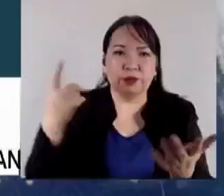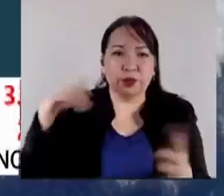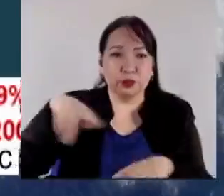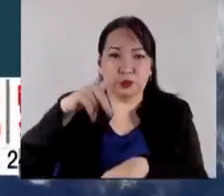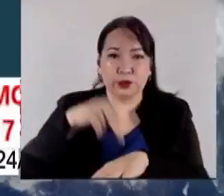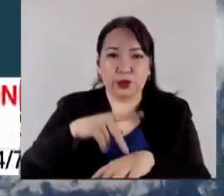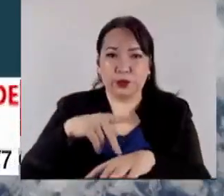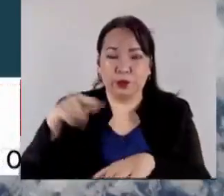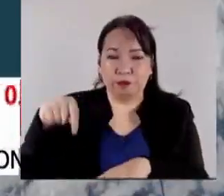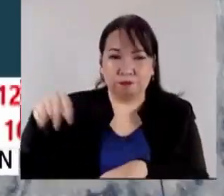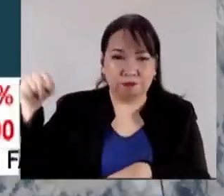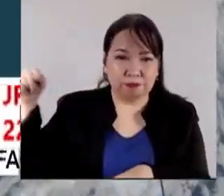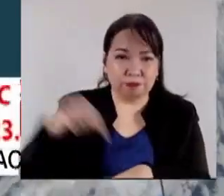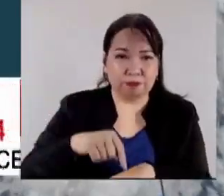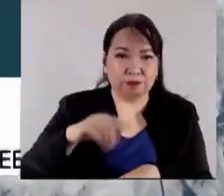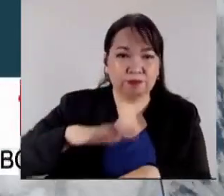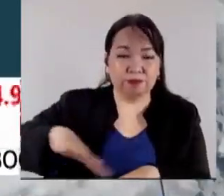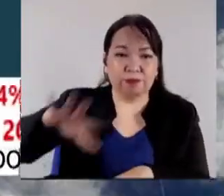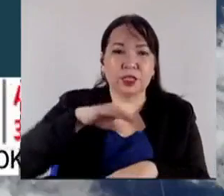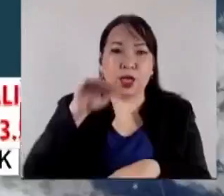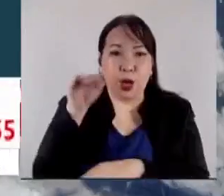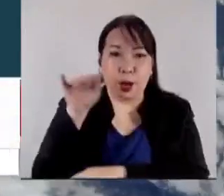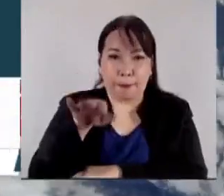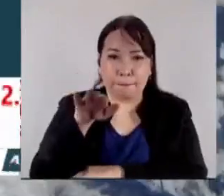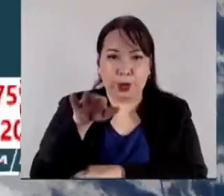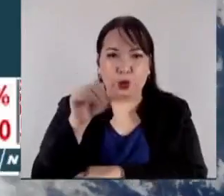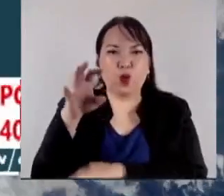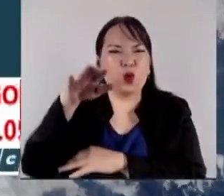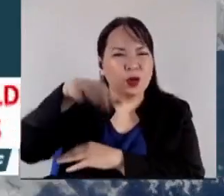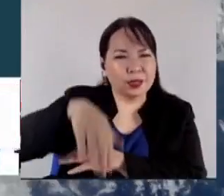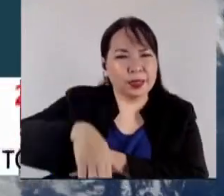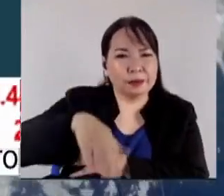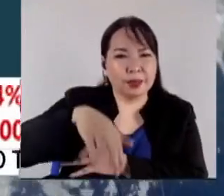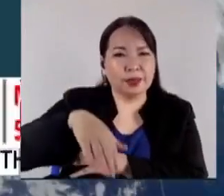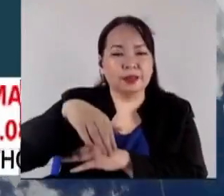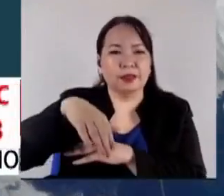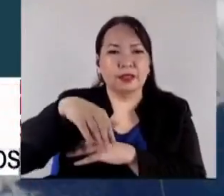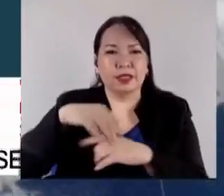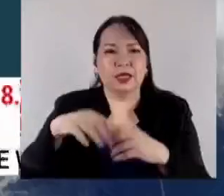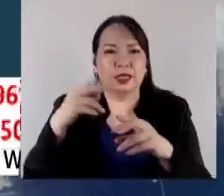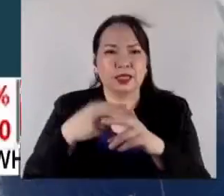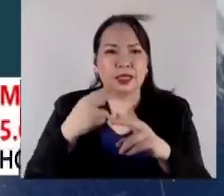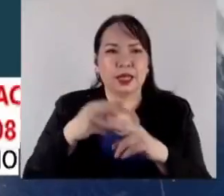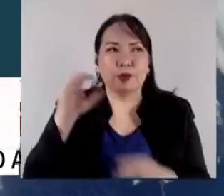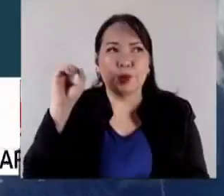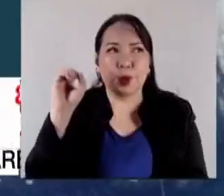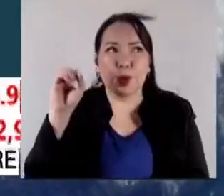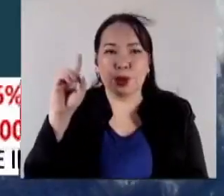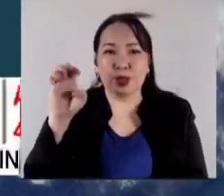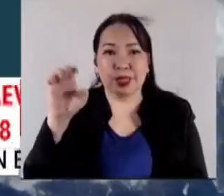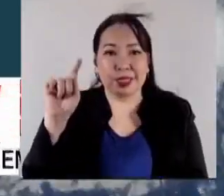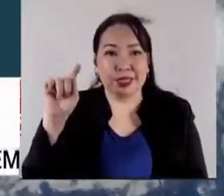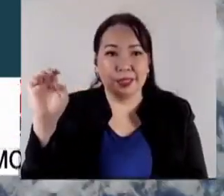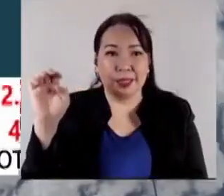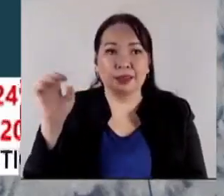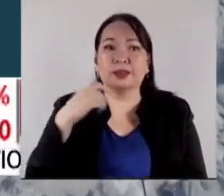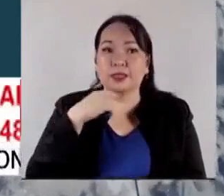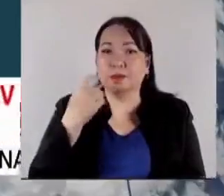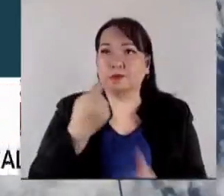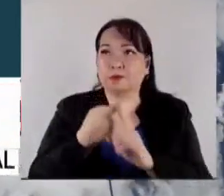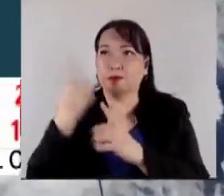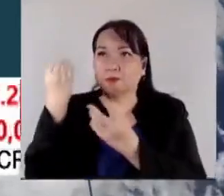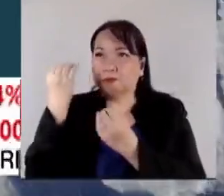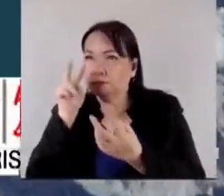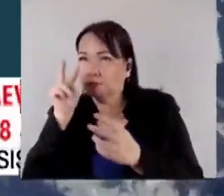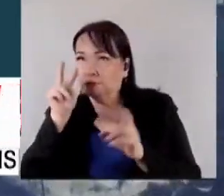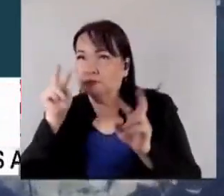of responsibility this afternoon or this evening and will be named Odette. And based on the current forecast track,